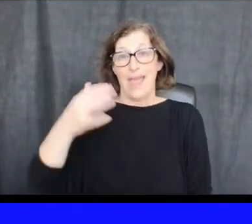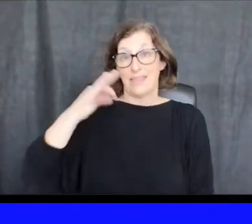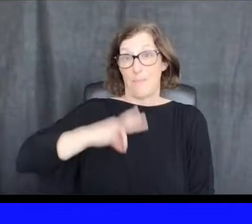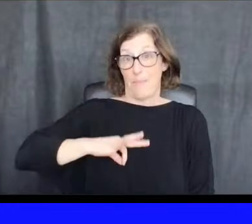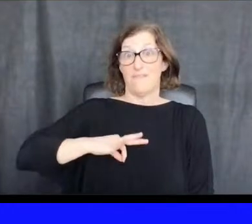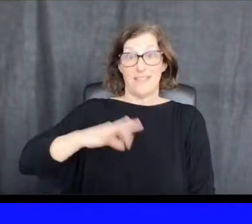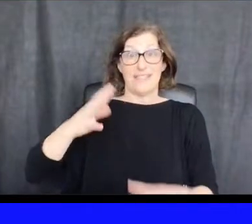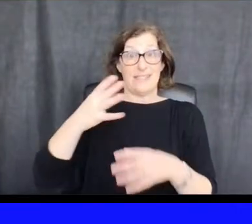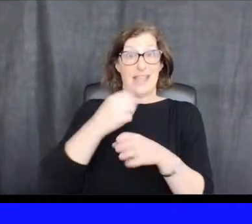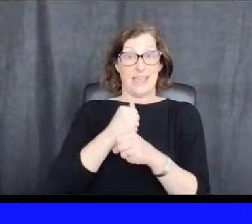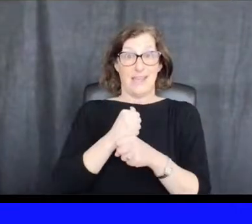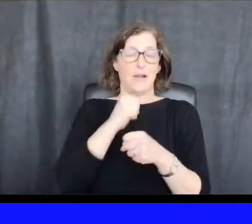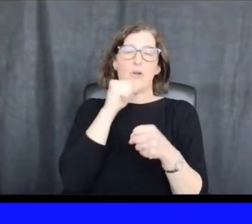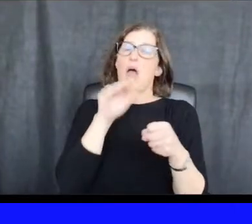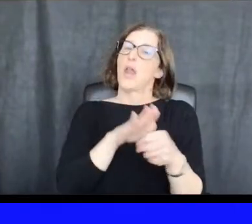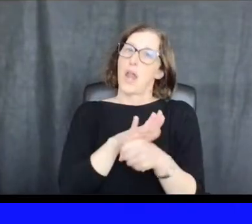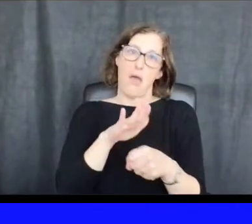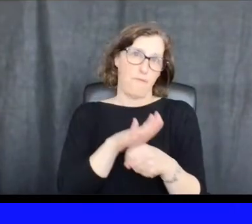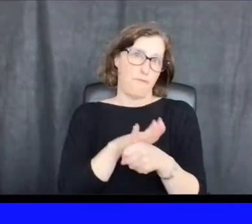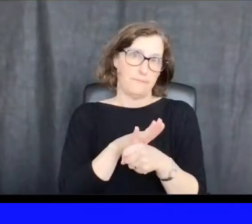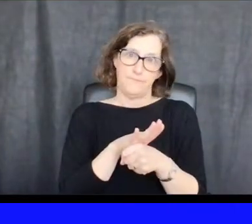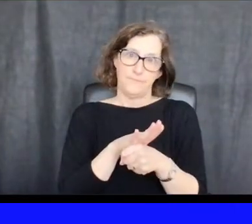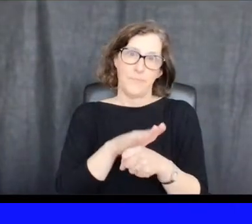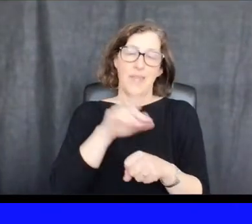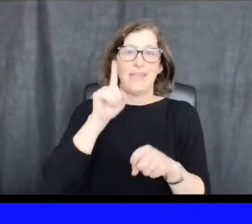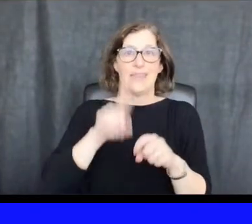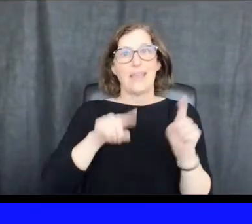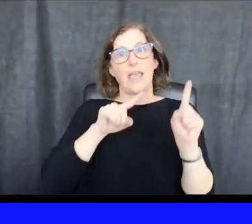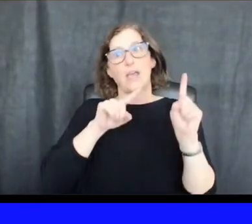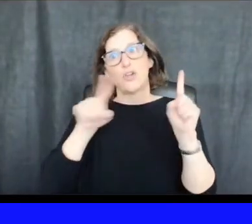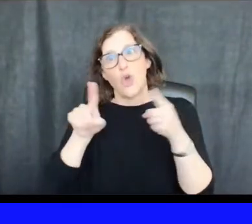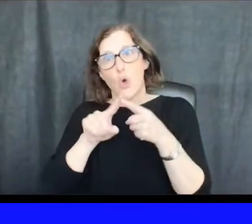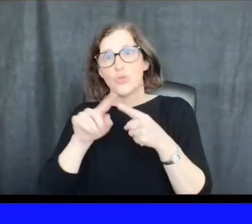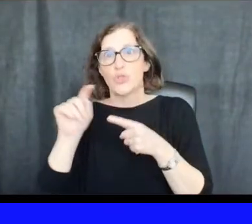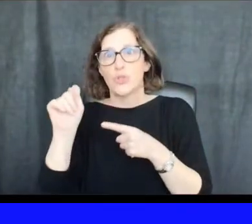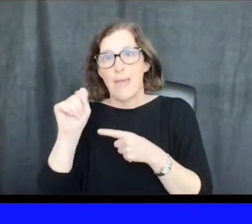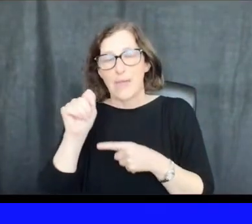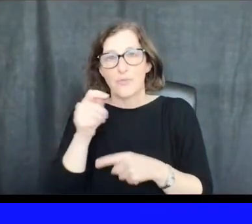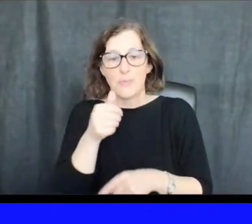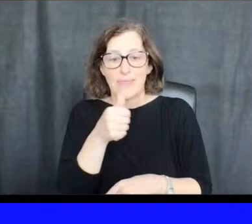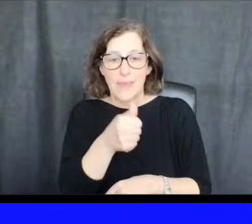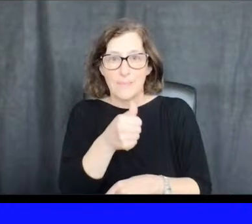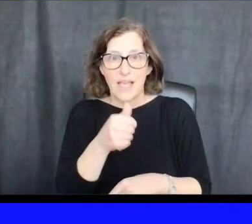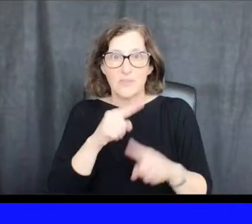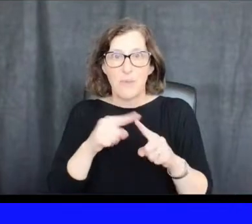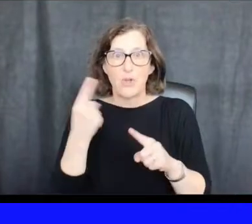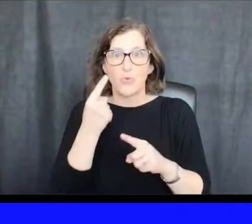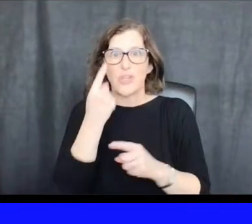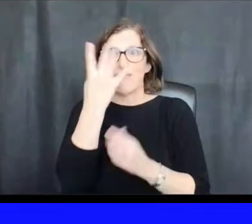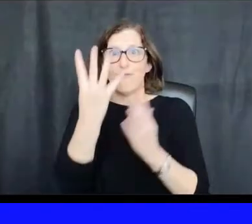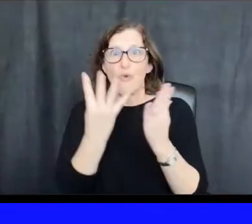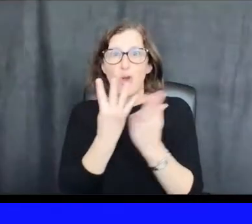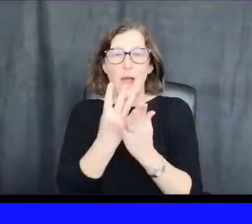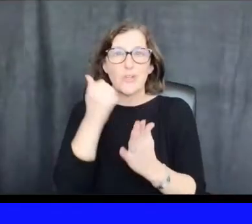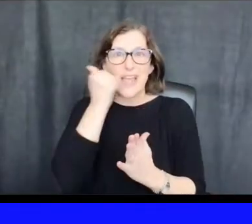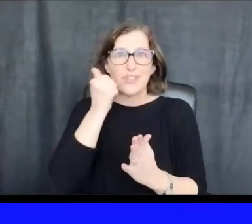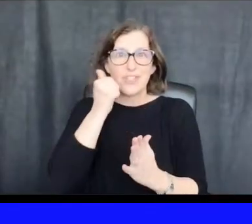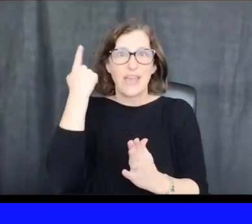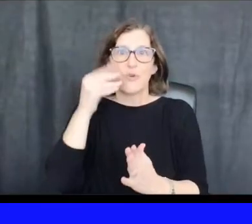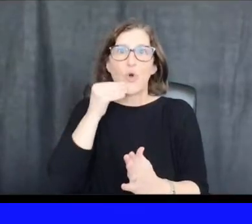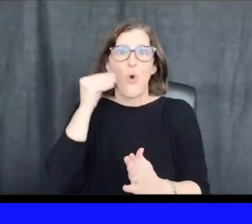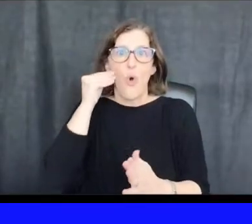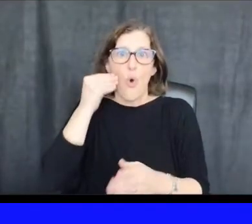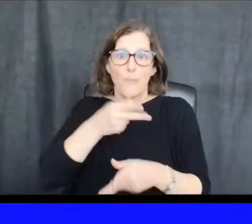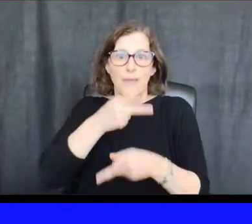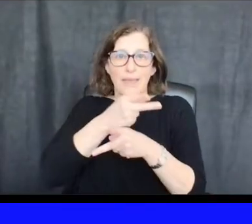really kind of pulling them very actively into the care. Home nursing, many of our patients would qualify for